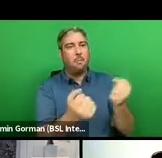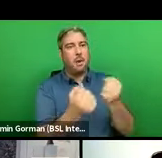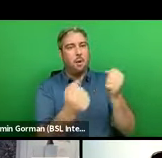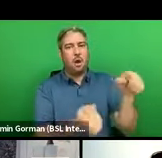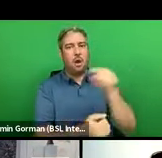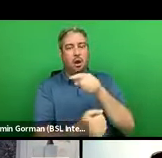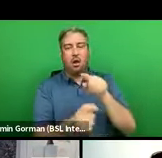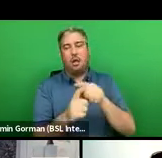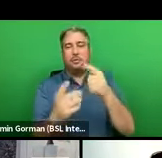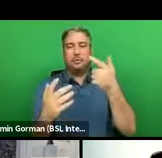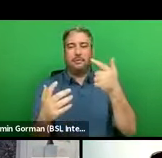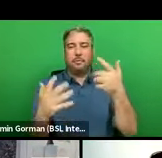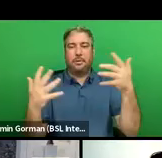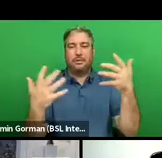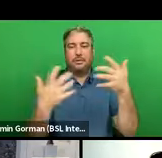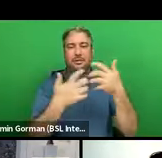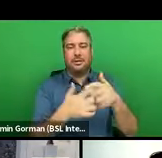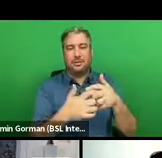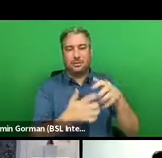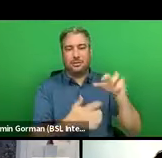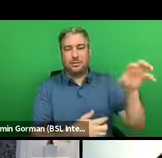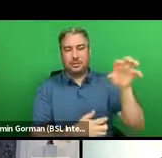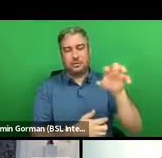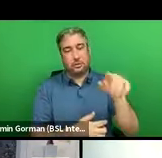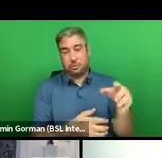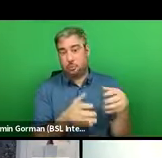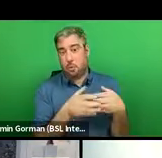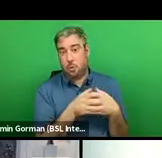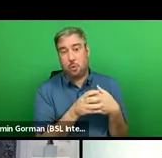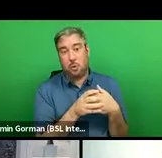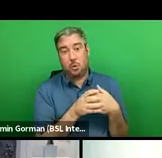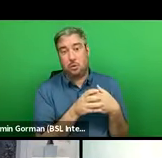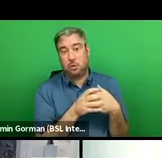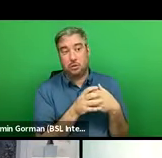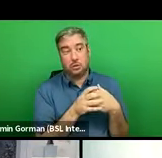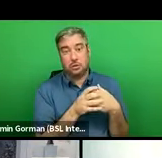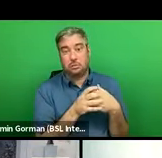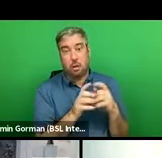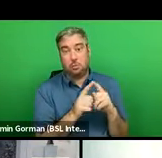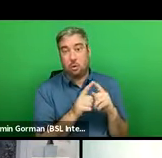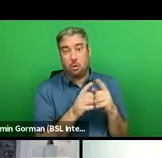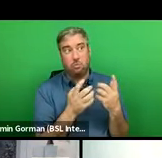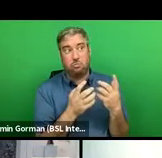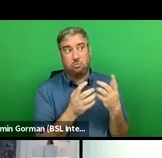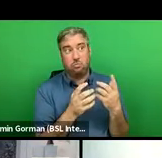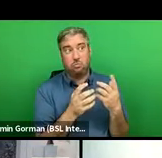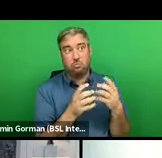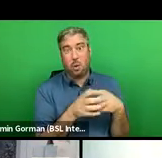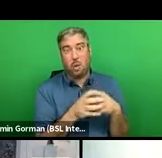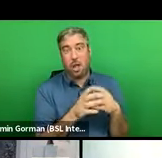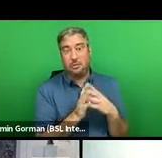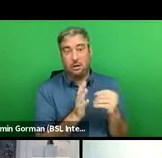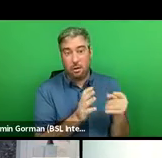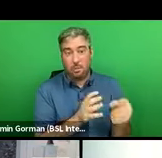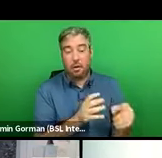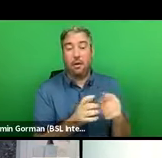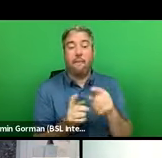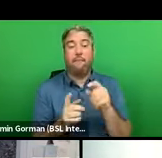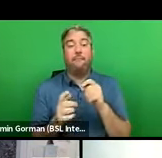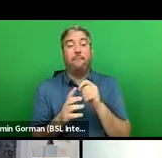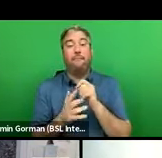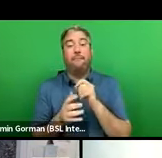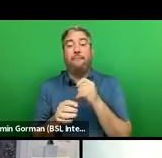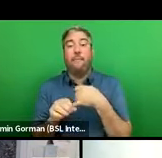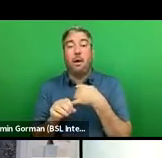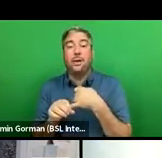right? Because in pharma, in chemistry, in many other industries, this is very prominent. These are